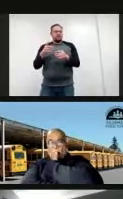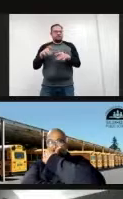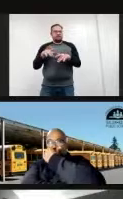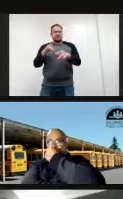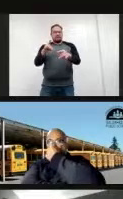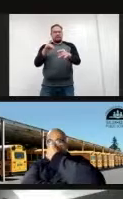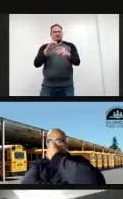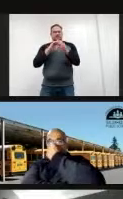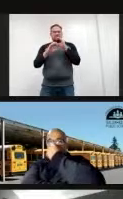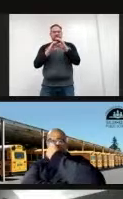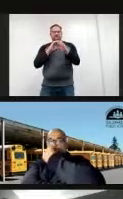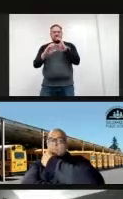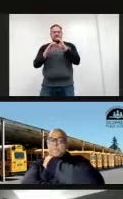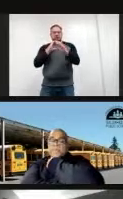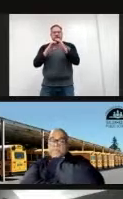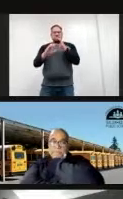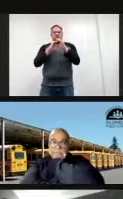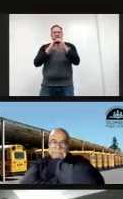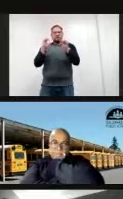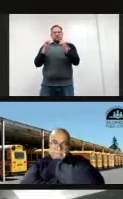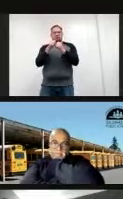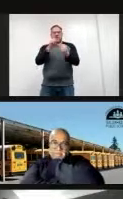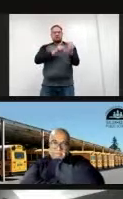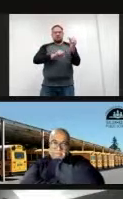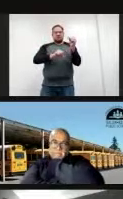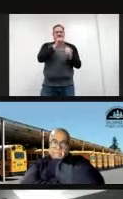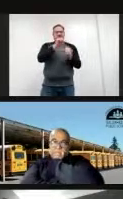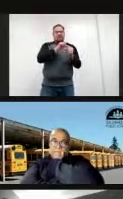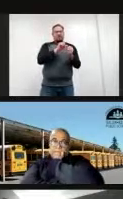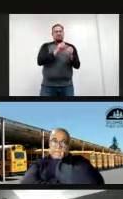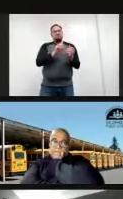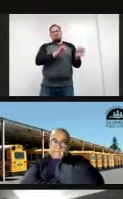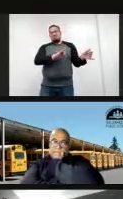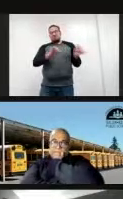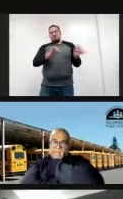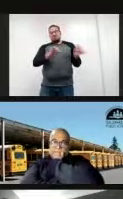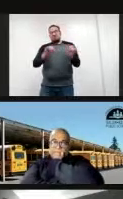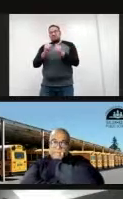conversation with each other as much as with us